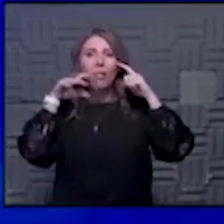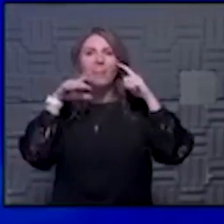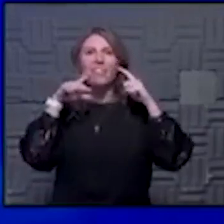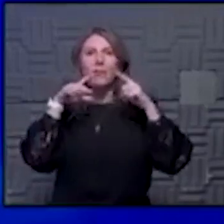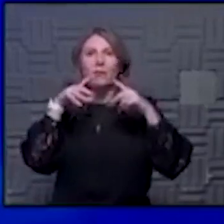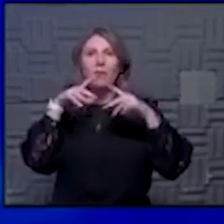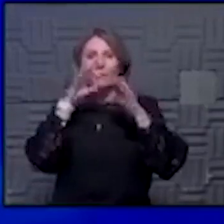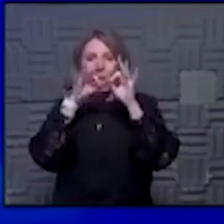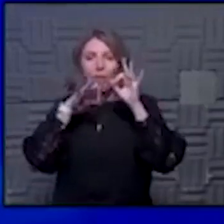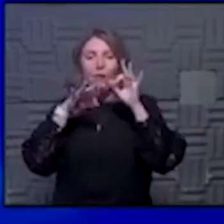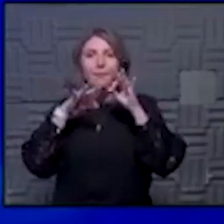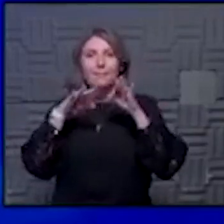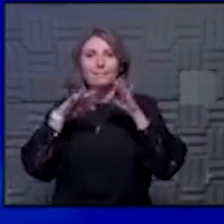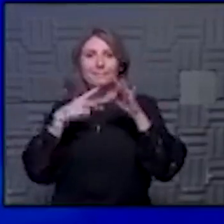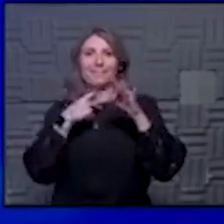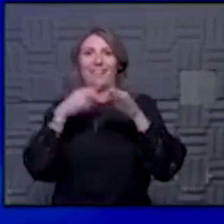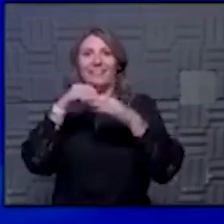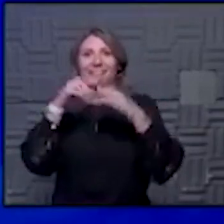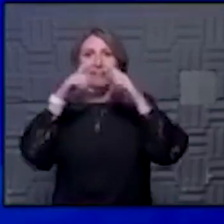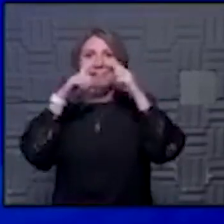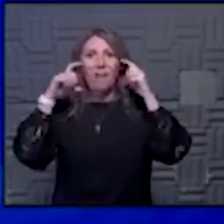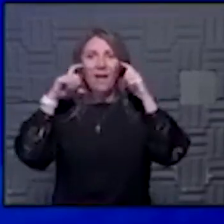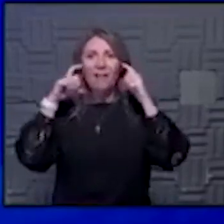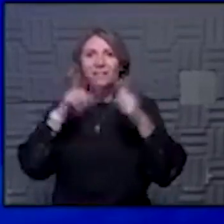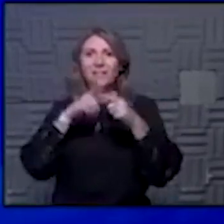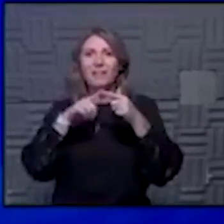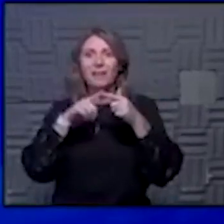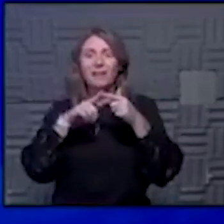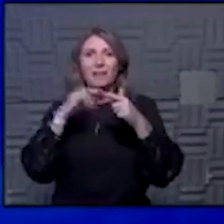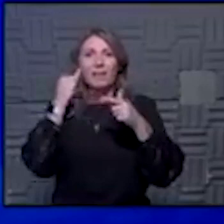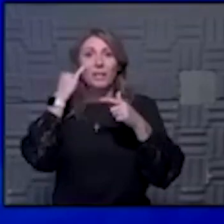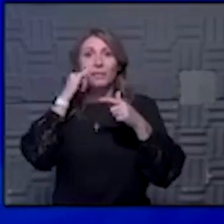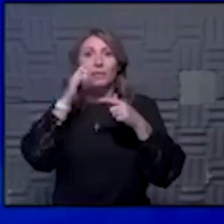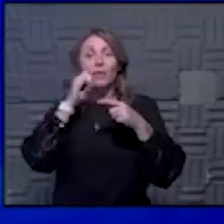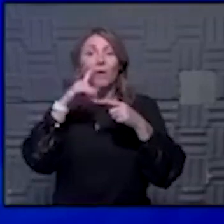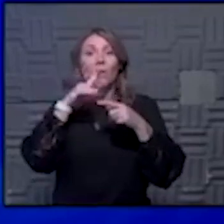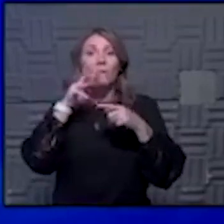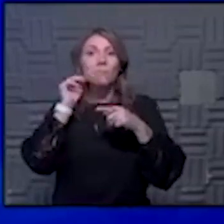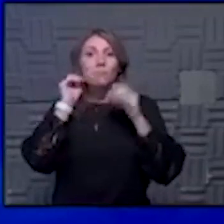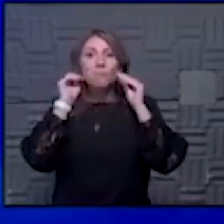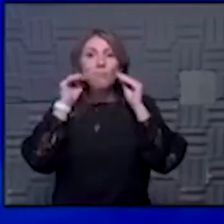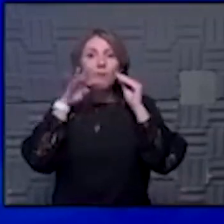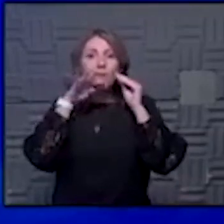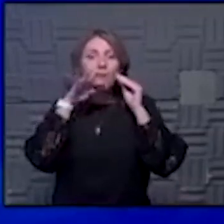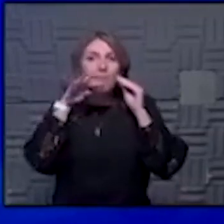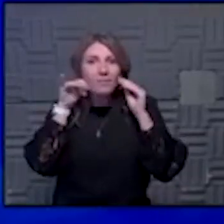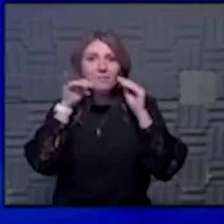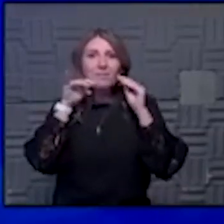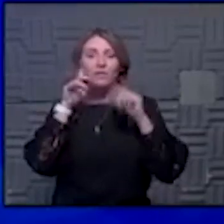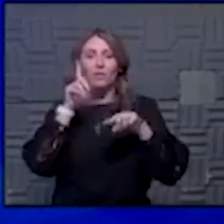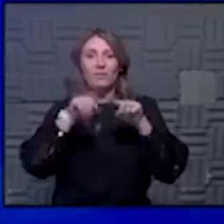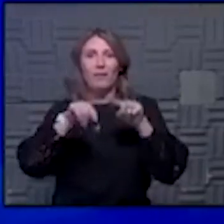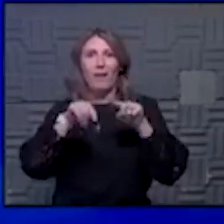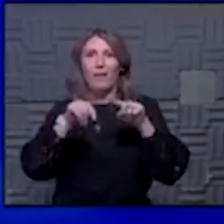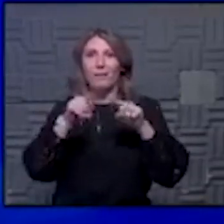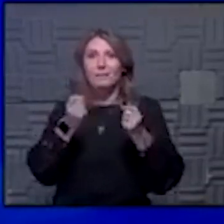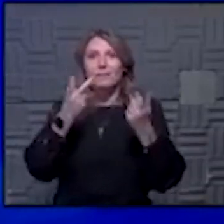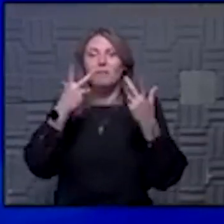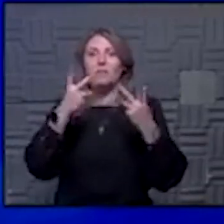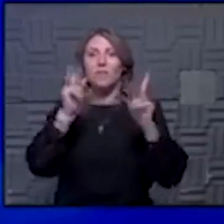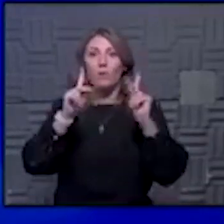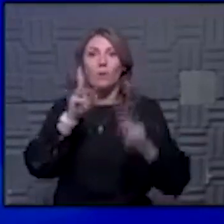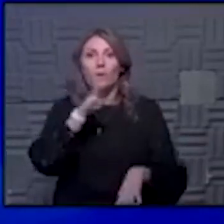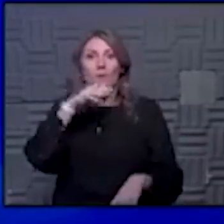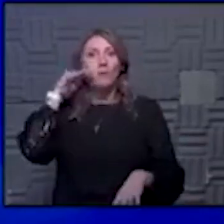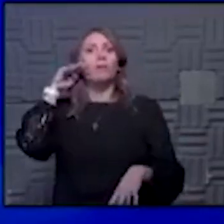and I think that's really important because you can see then if you don't exhale as much, then you can't put as much out there for other people to inhale, and I think that's